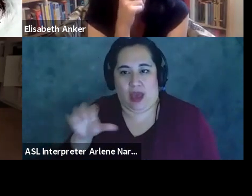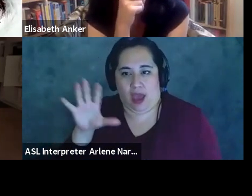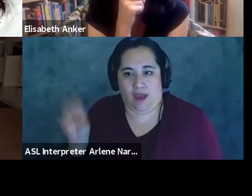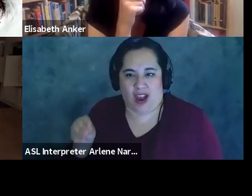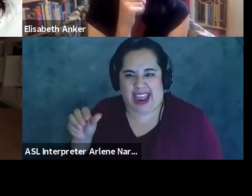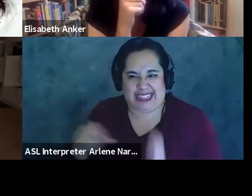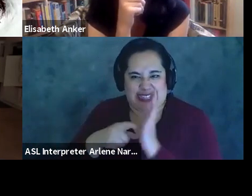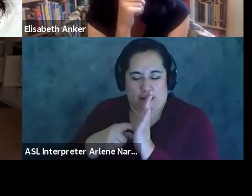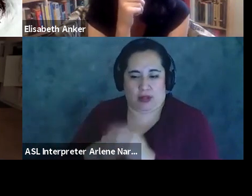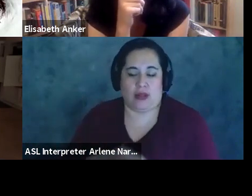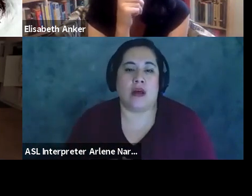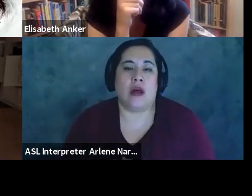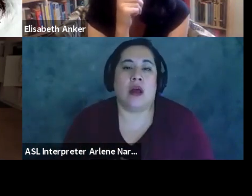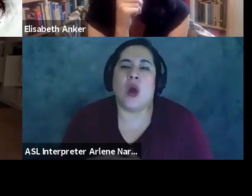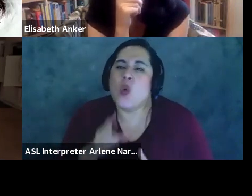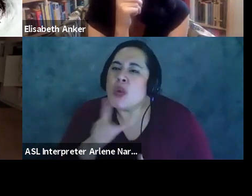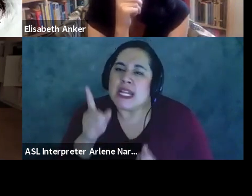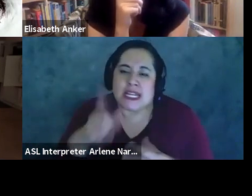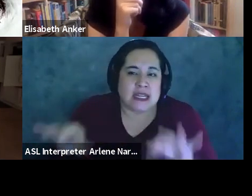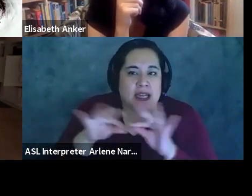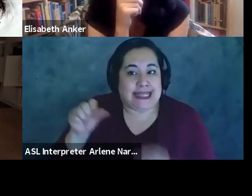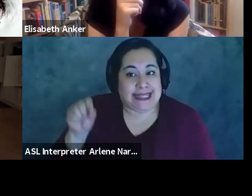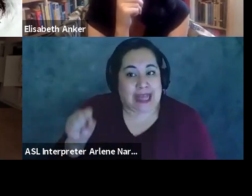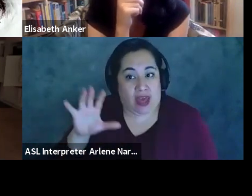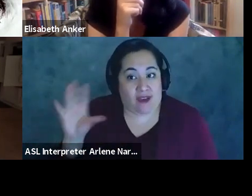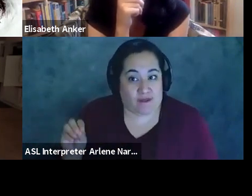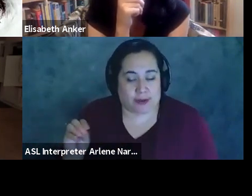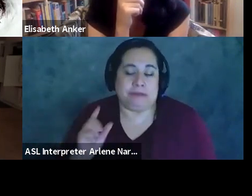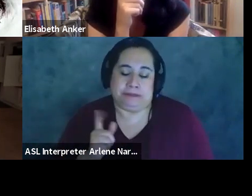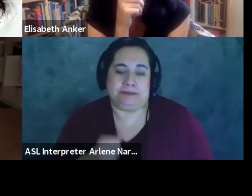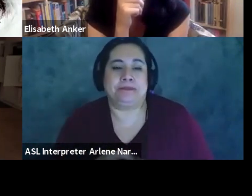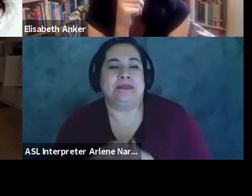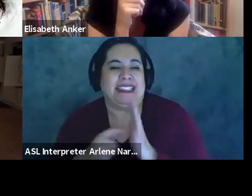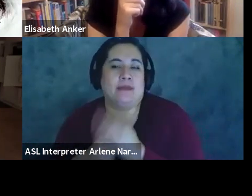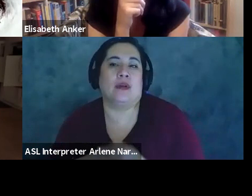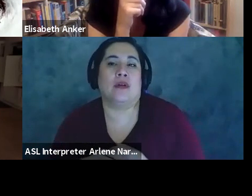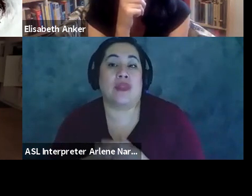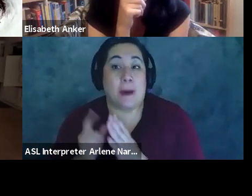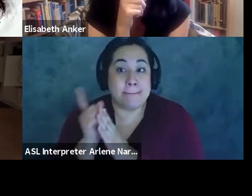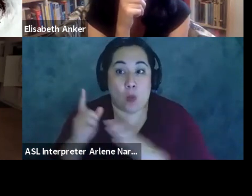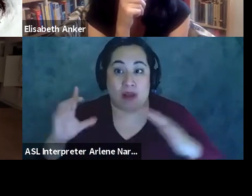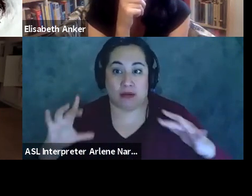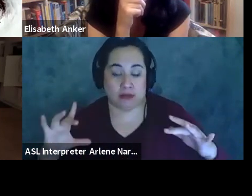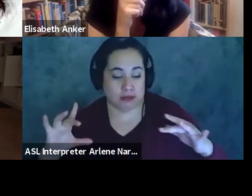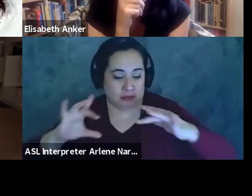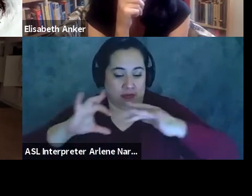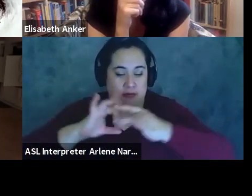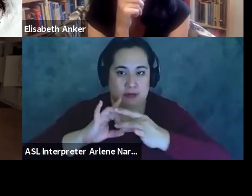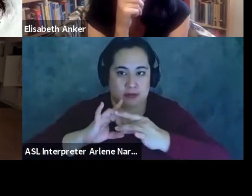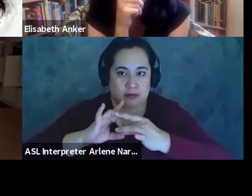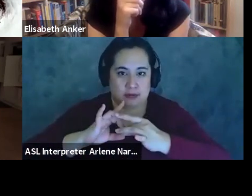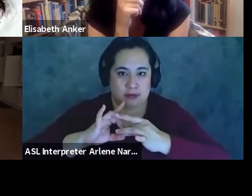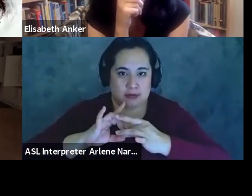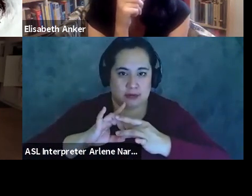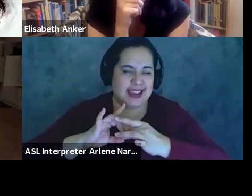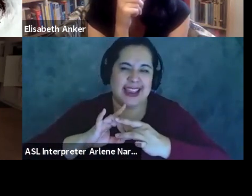more. And I think what's really instructive about the South Africa example is that the moment of reconciliation isn't restored.